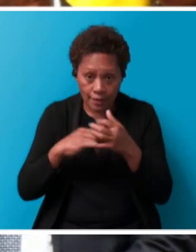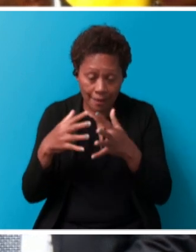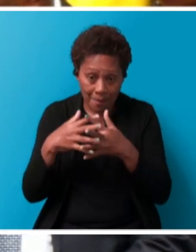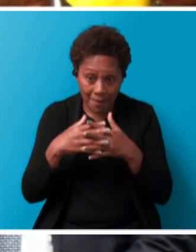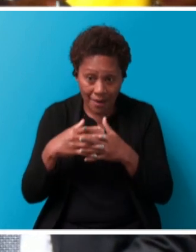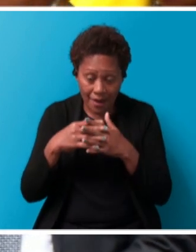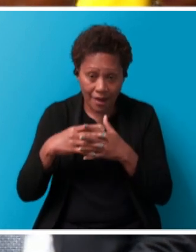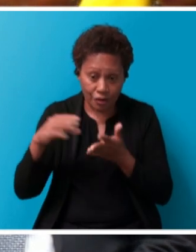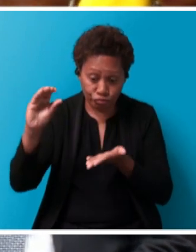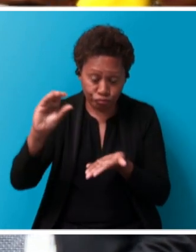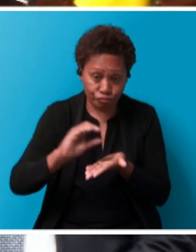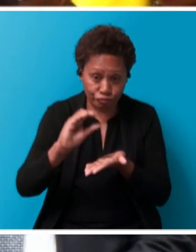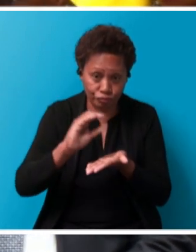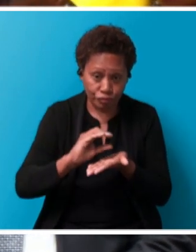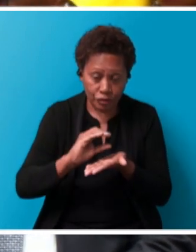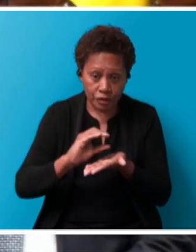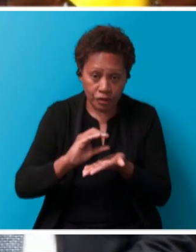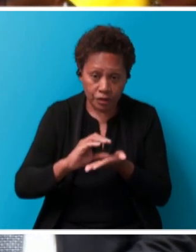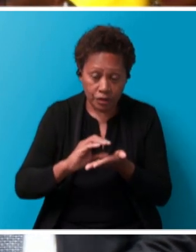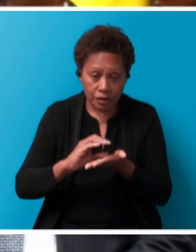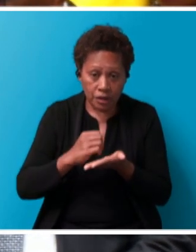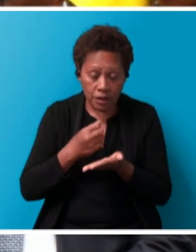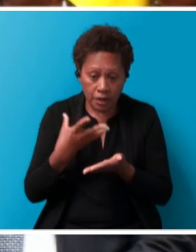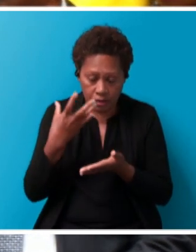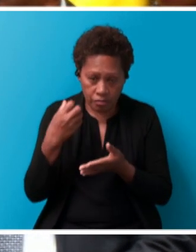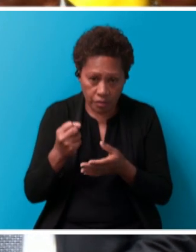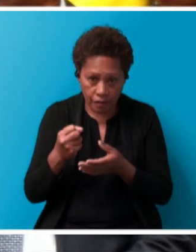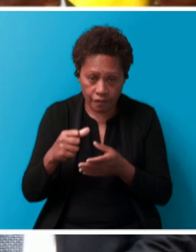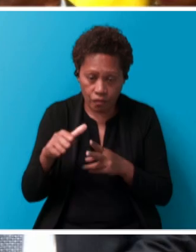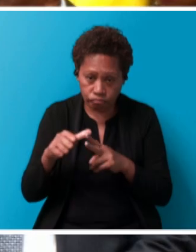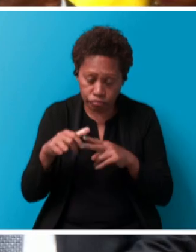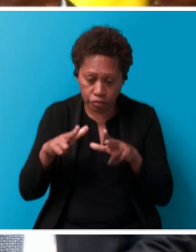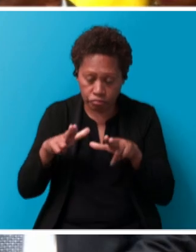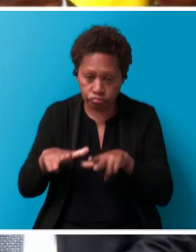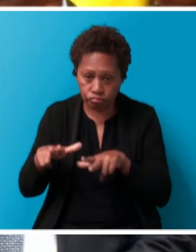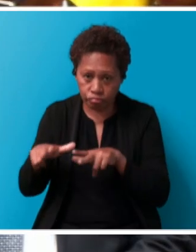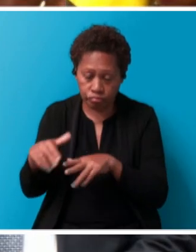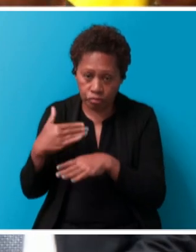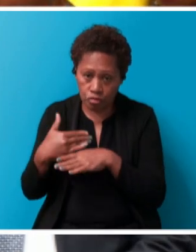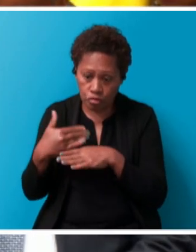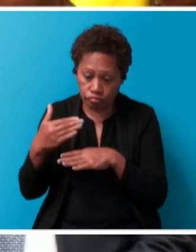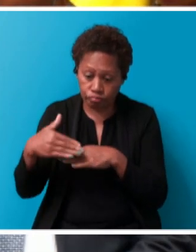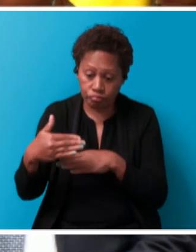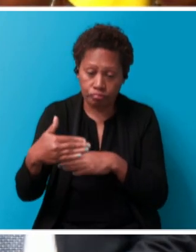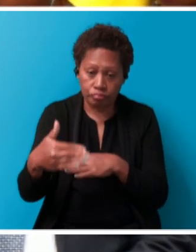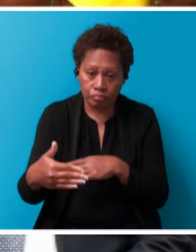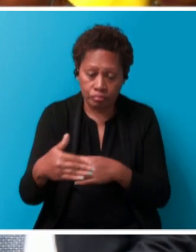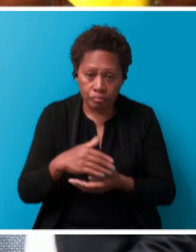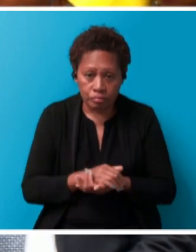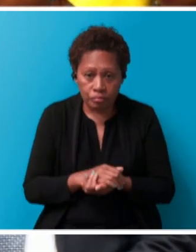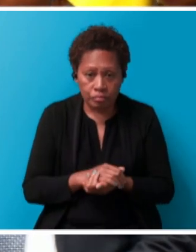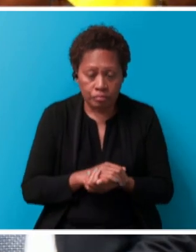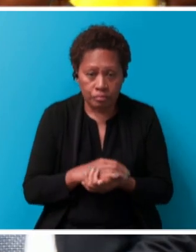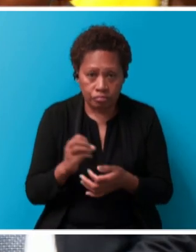the technical specifications, tenders, contracts have been signed and work is currently in progress. One of the